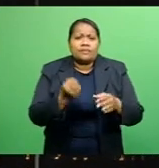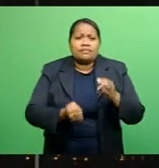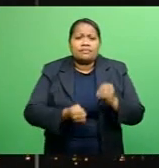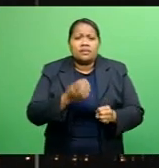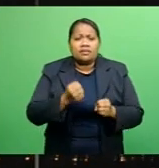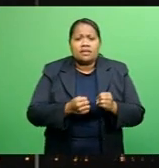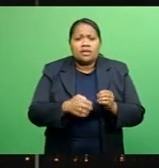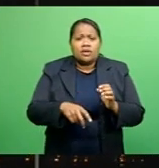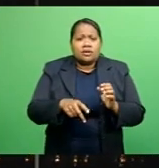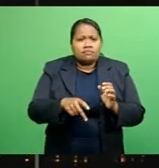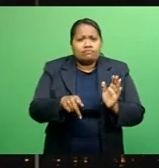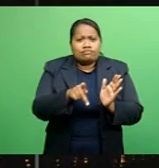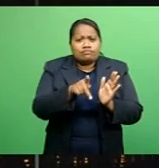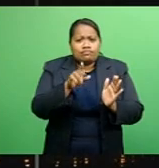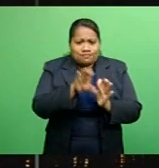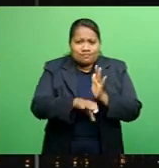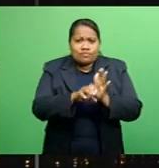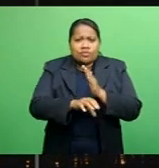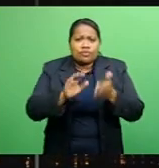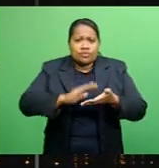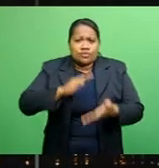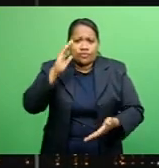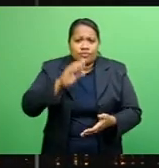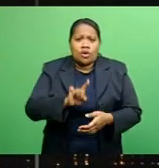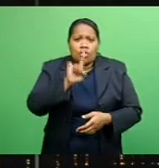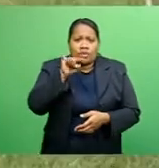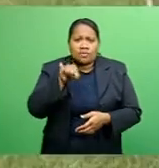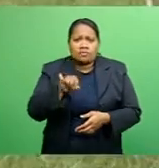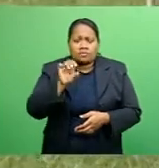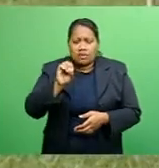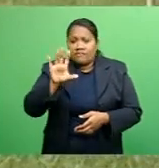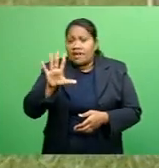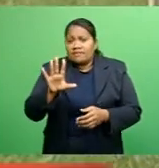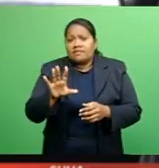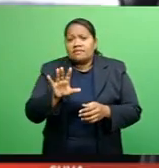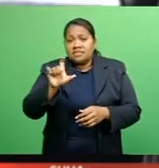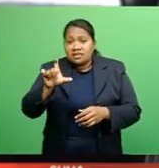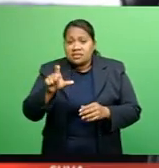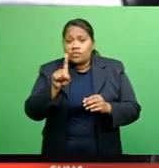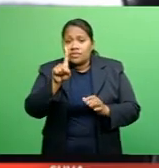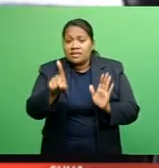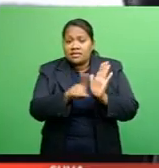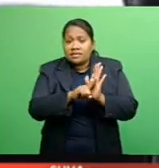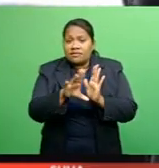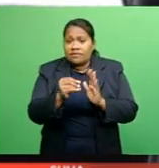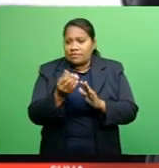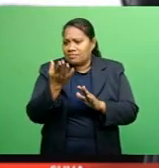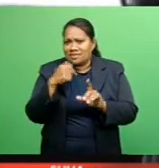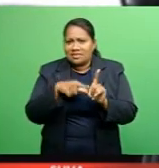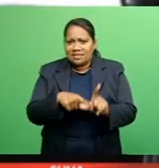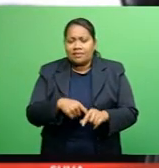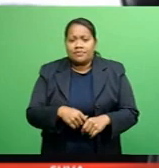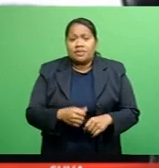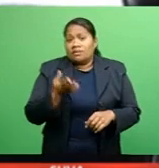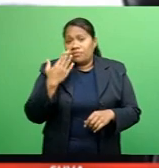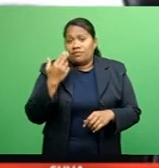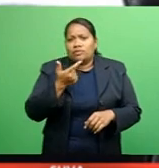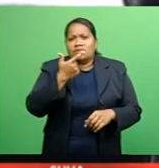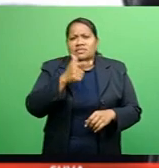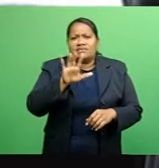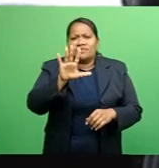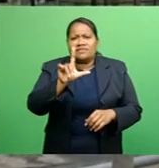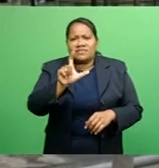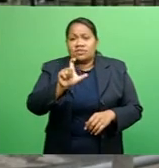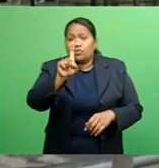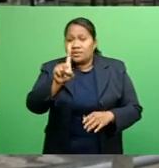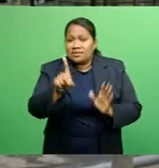to $1.05 per litre in February last year. The farmers used to get 87 cents per litre of milk, which was not enough to cover